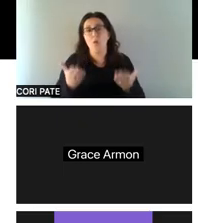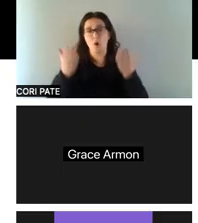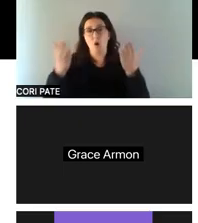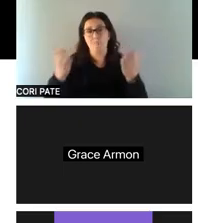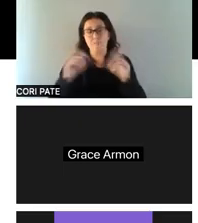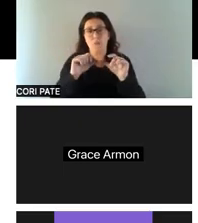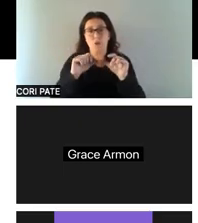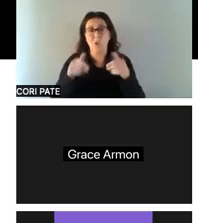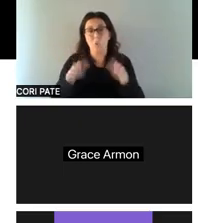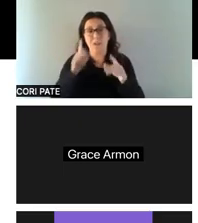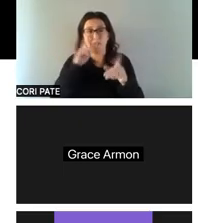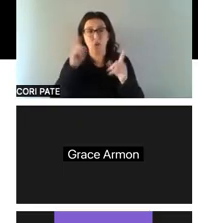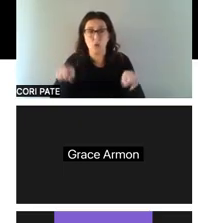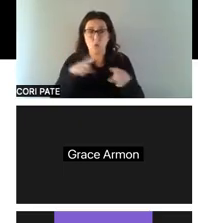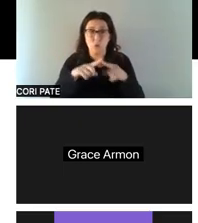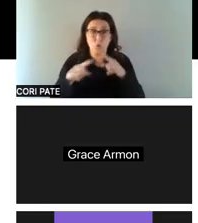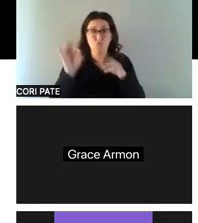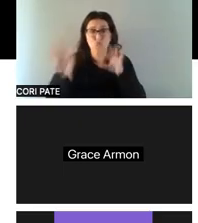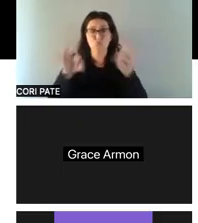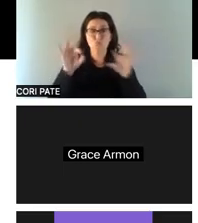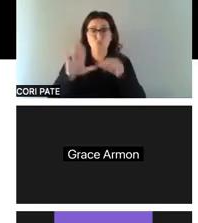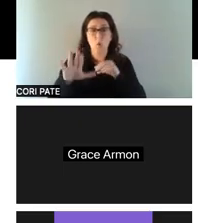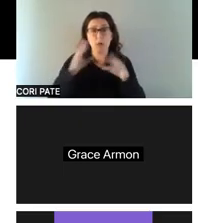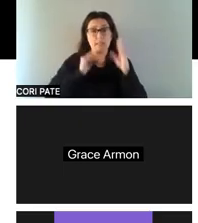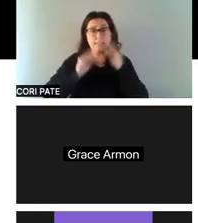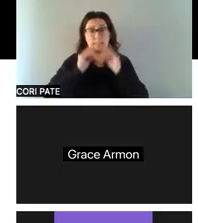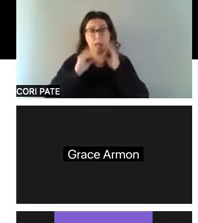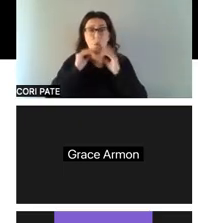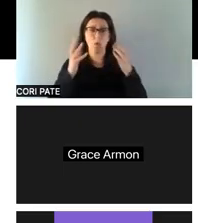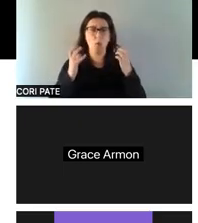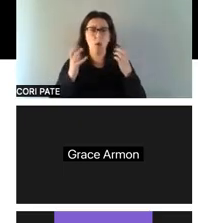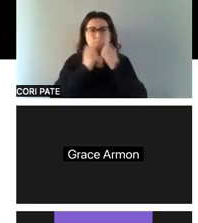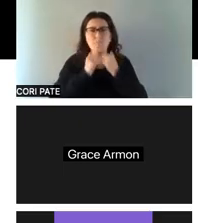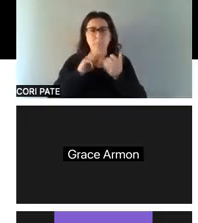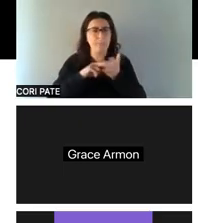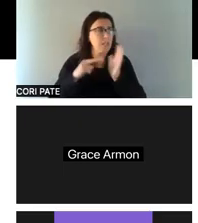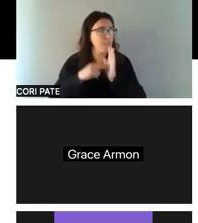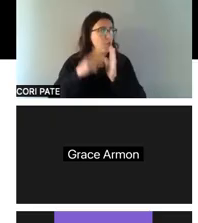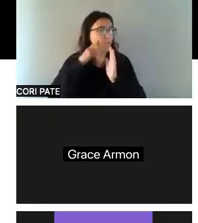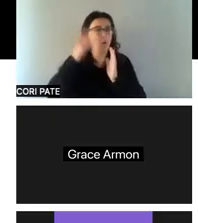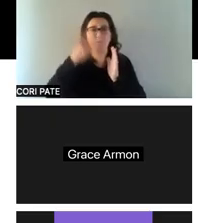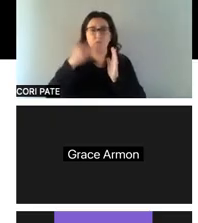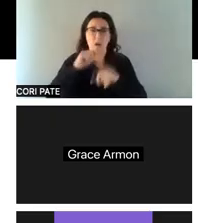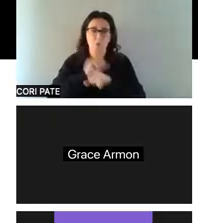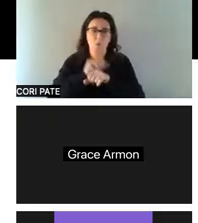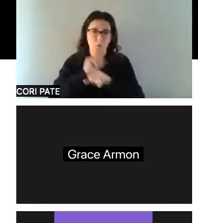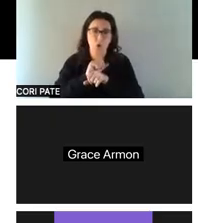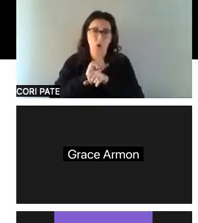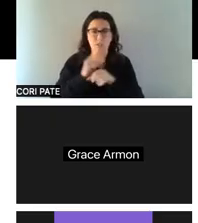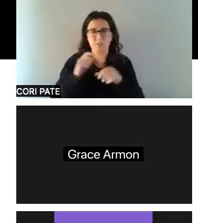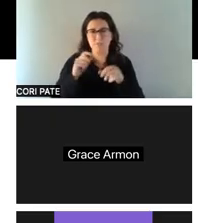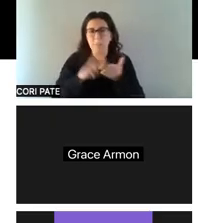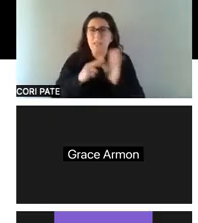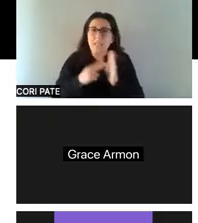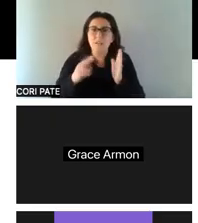of bring your insight to the table. We want these to be meaningful for the frontline work, the best practices of what's occurring day